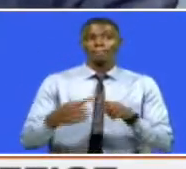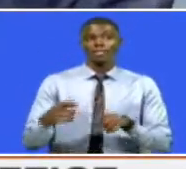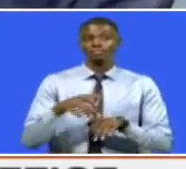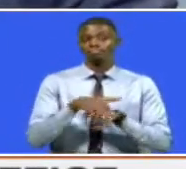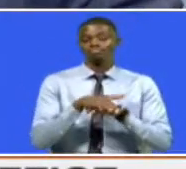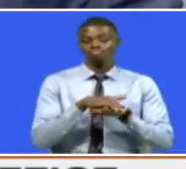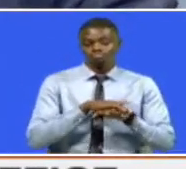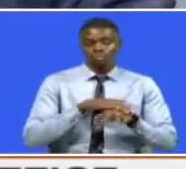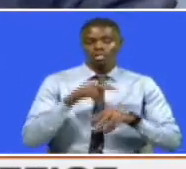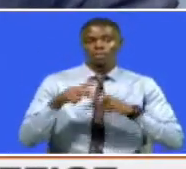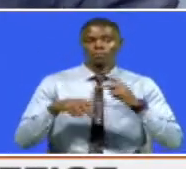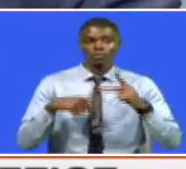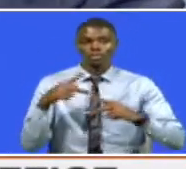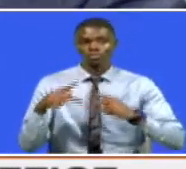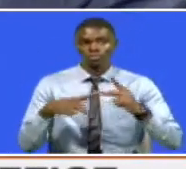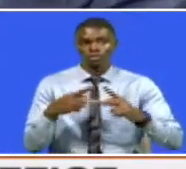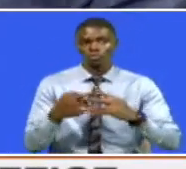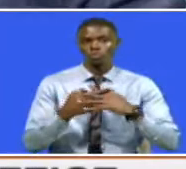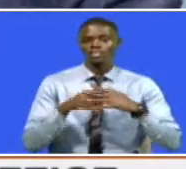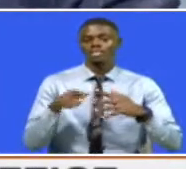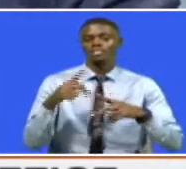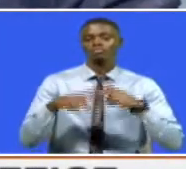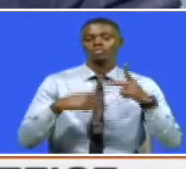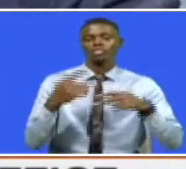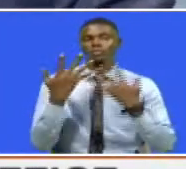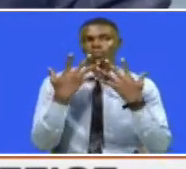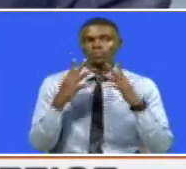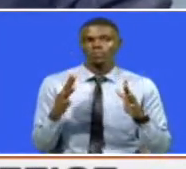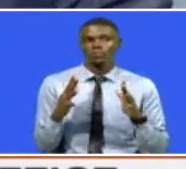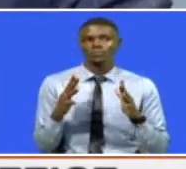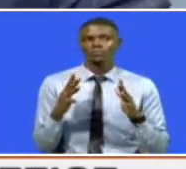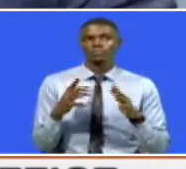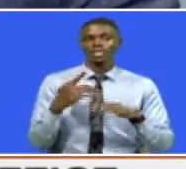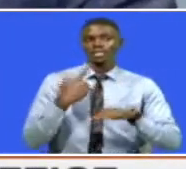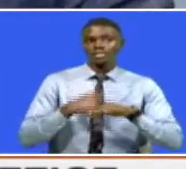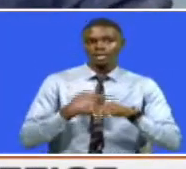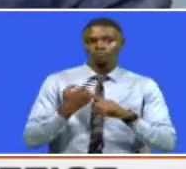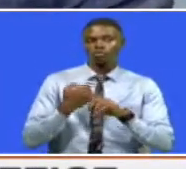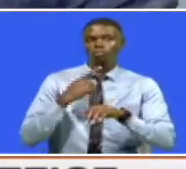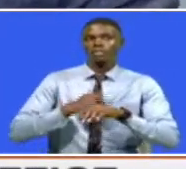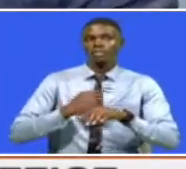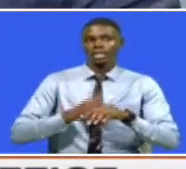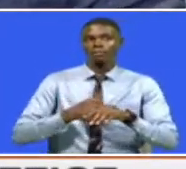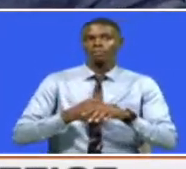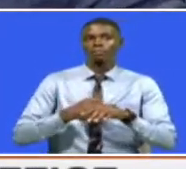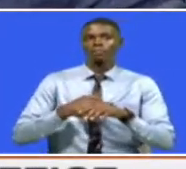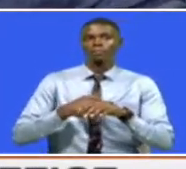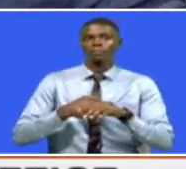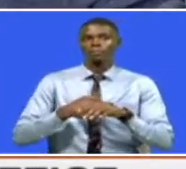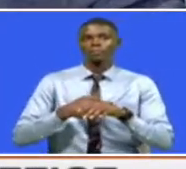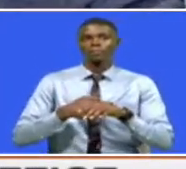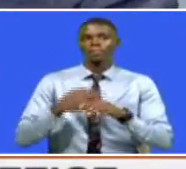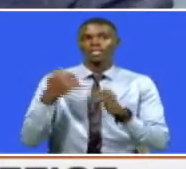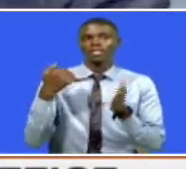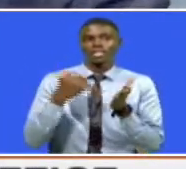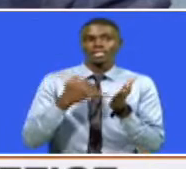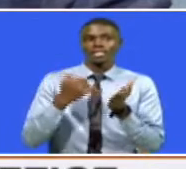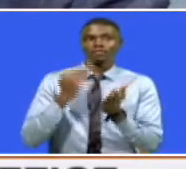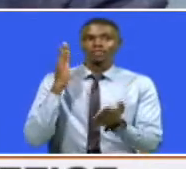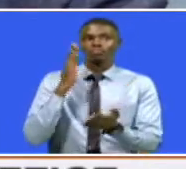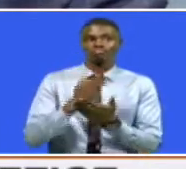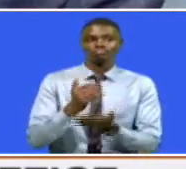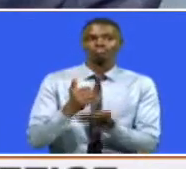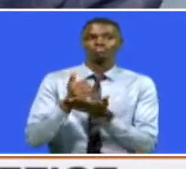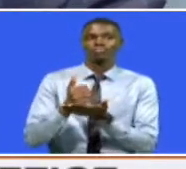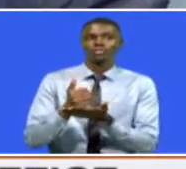it takes a process. We have already initiated this process. It takes time from the time you come up with the deliberate intervention up to the time that you